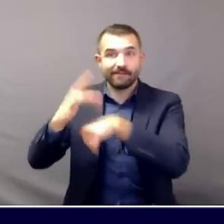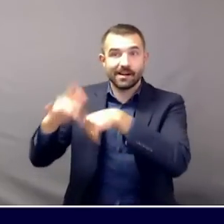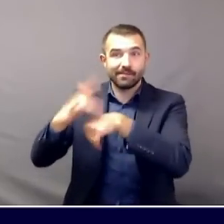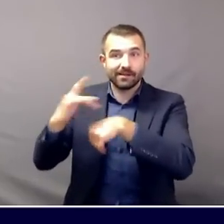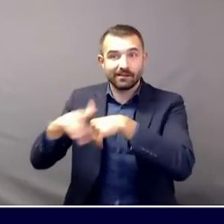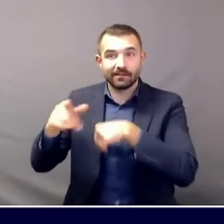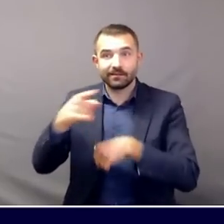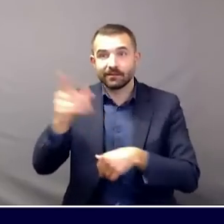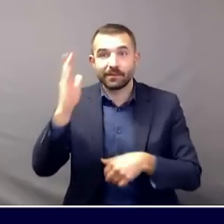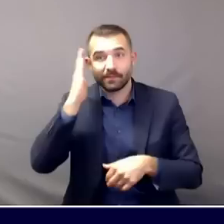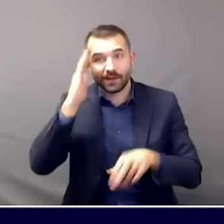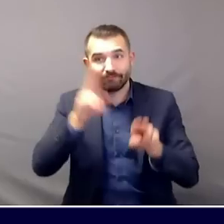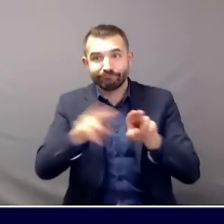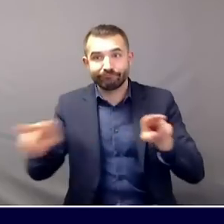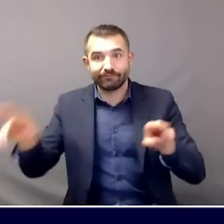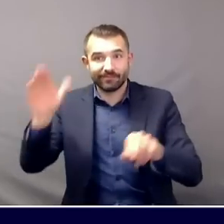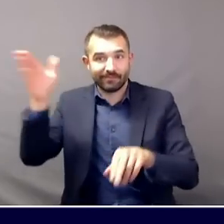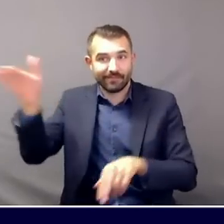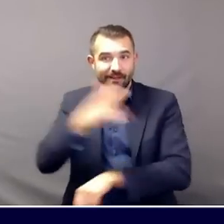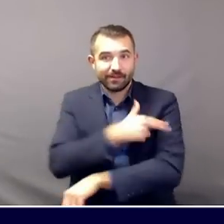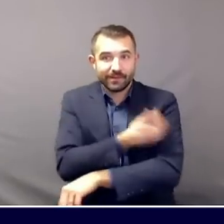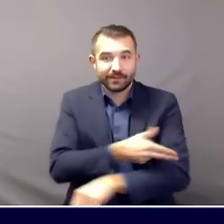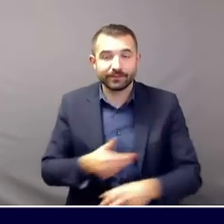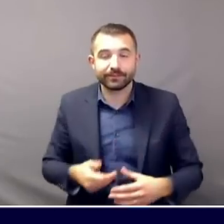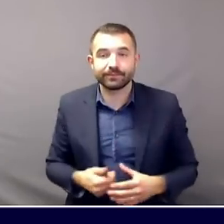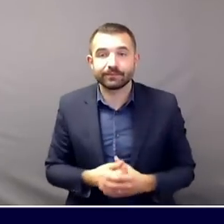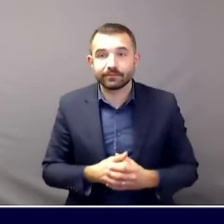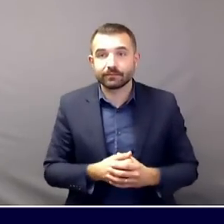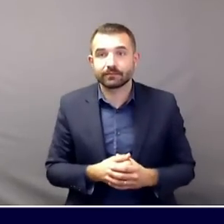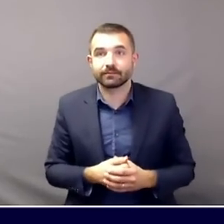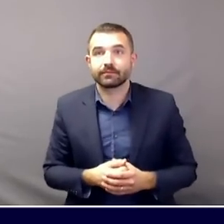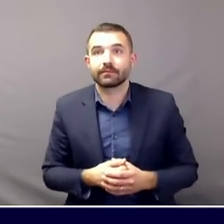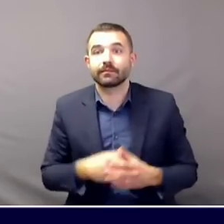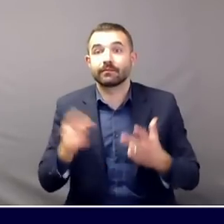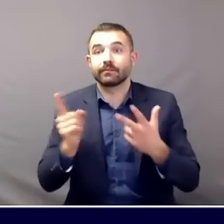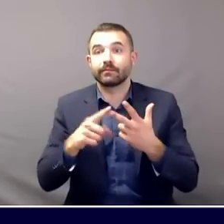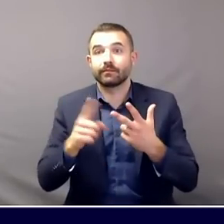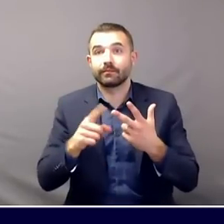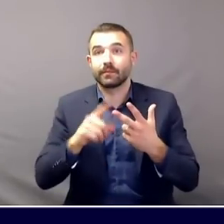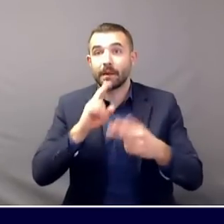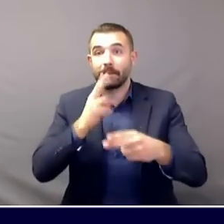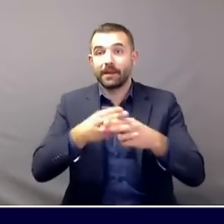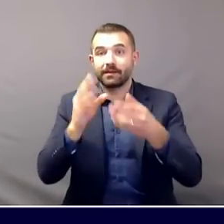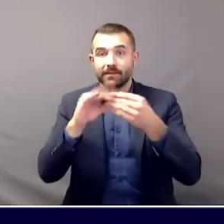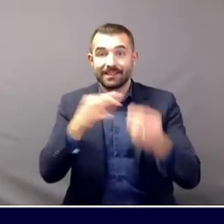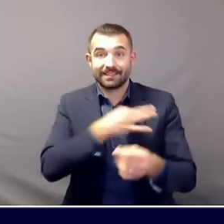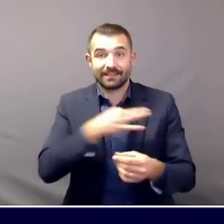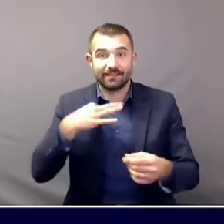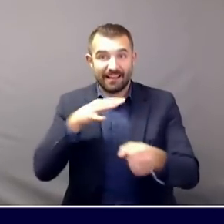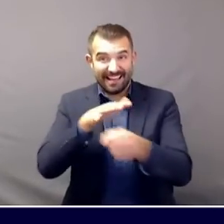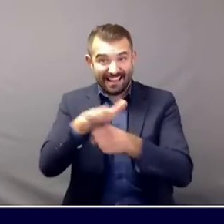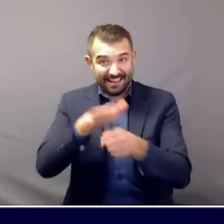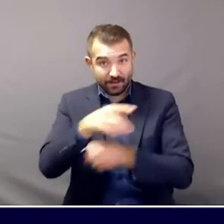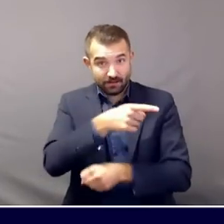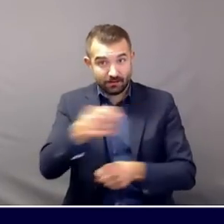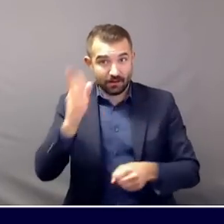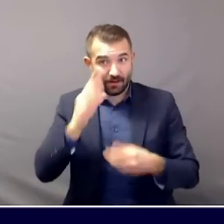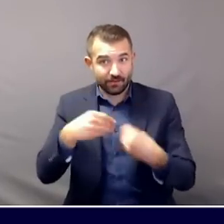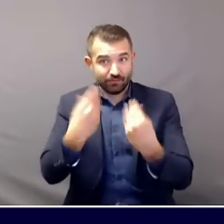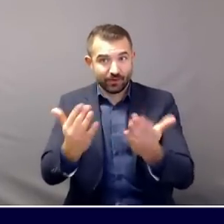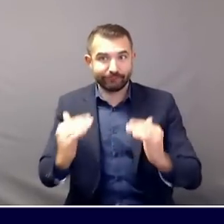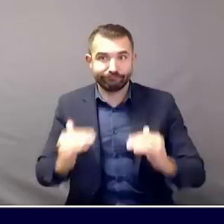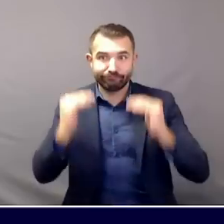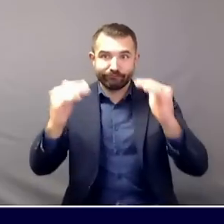that require them. But you also talked about staff that is required for good medical care. How are we addressing